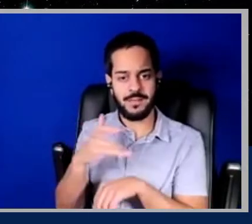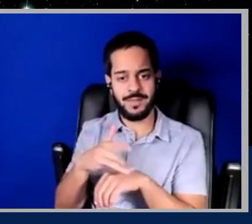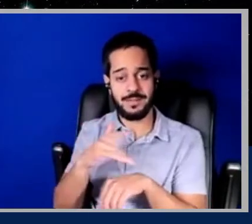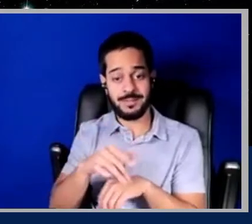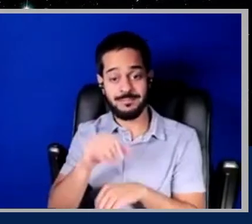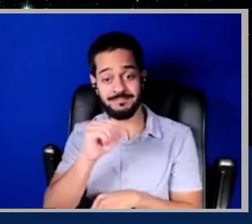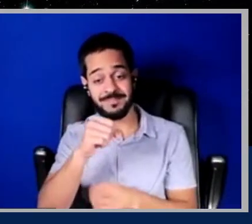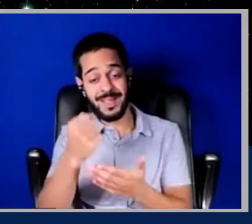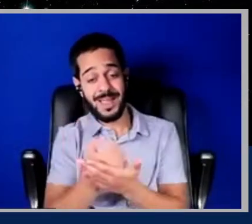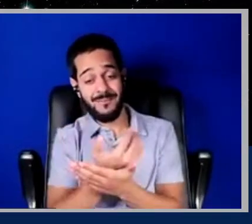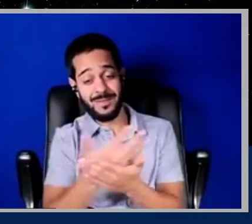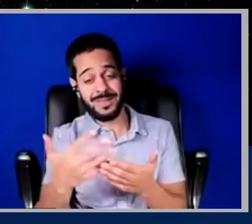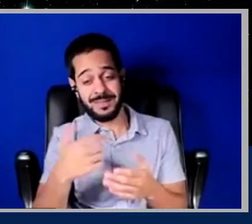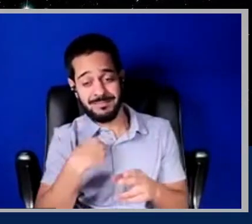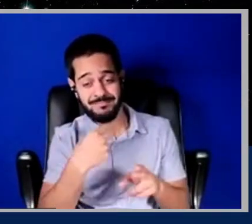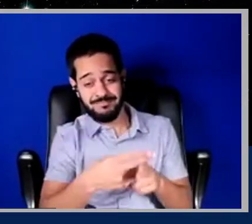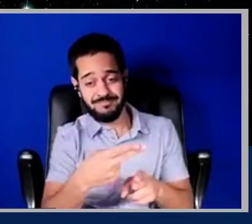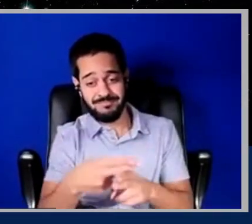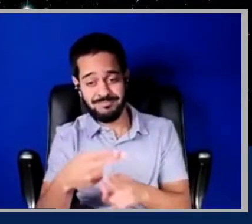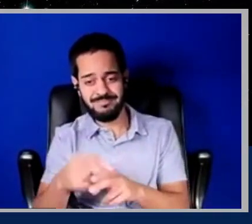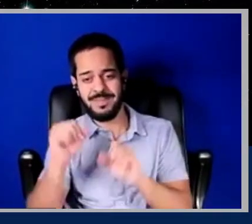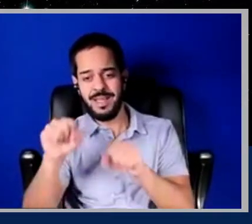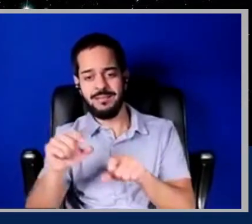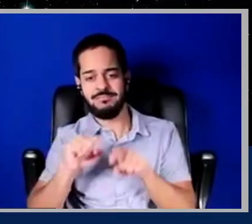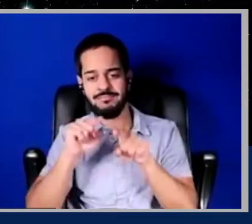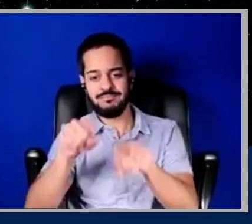about. Yes, everything that I've talked about, you can go to